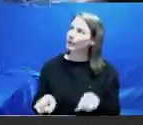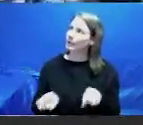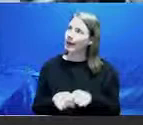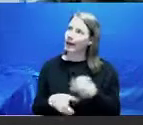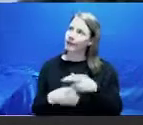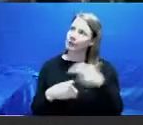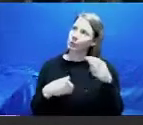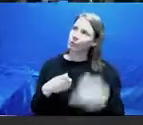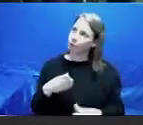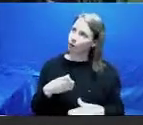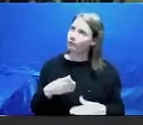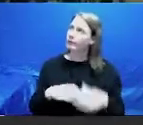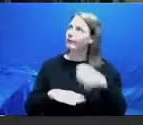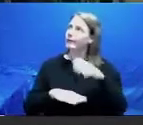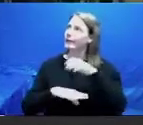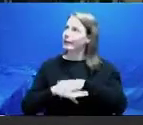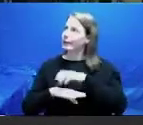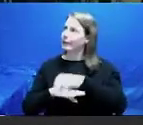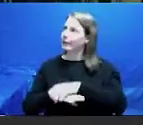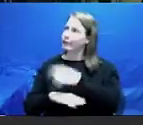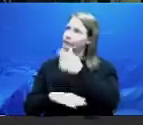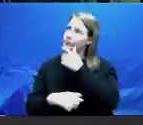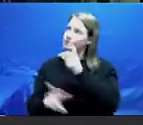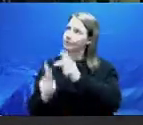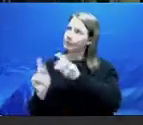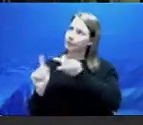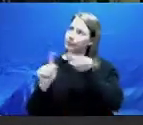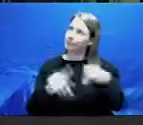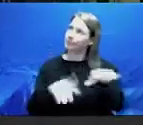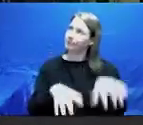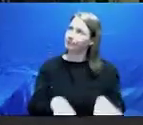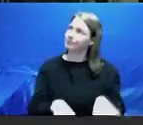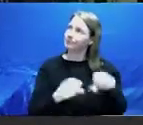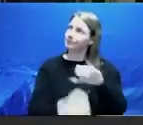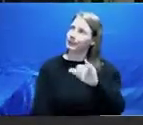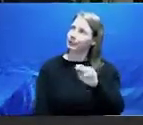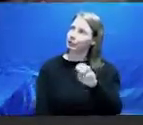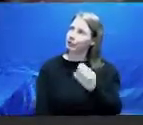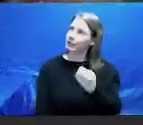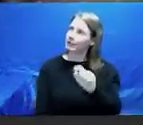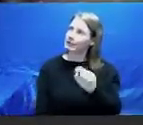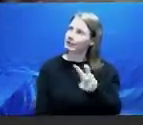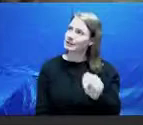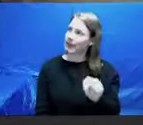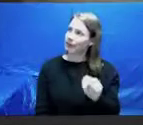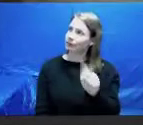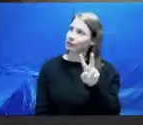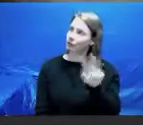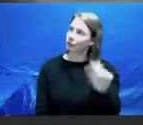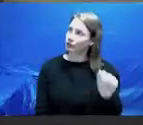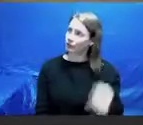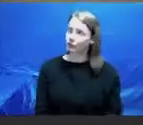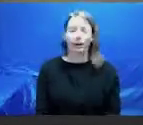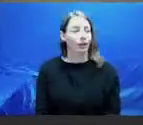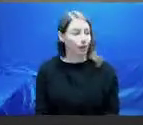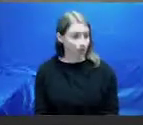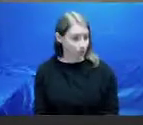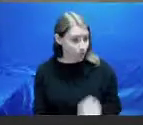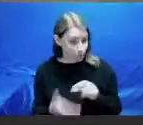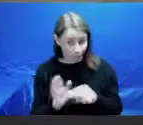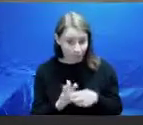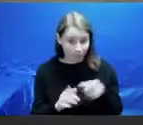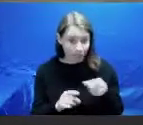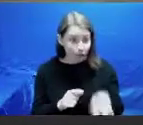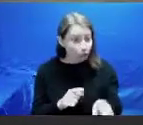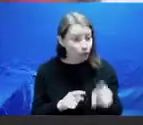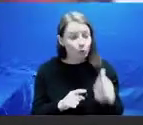English settlement of Jamestown, Virginia? Okay, so the words that you're going to choose as you list your keywords have to